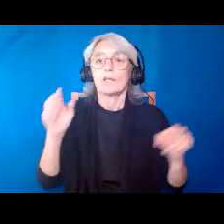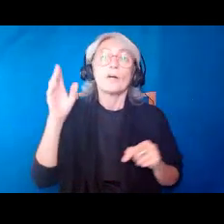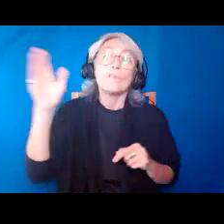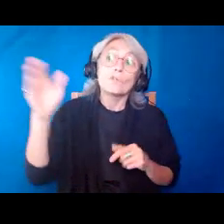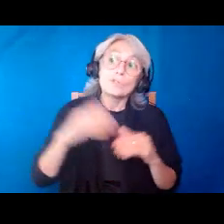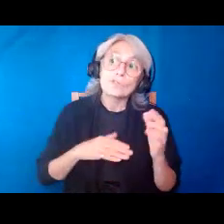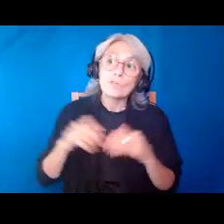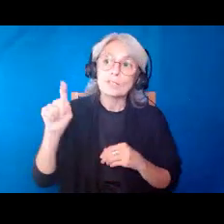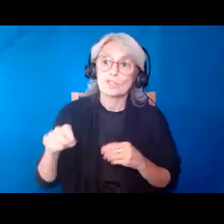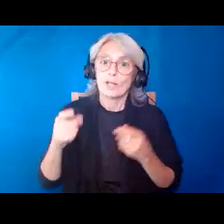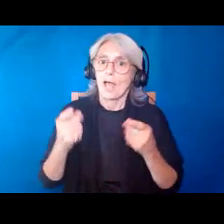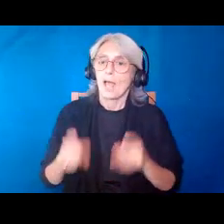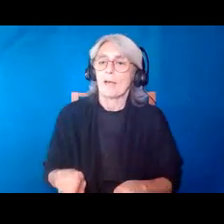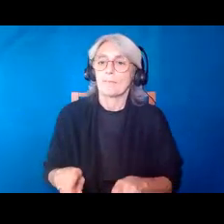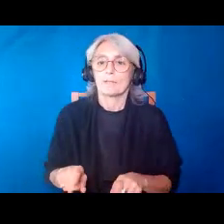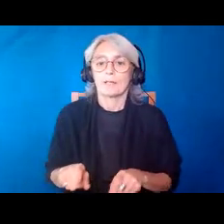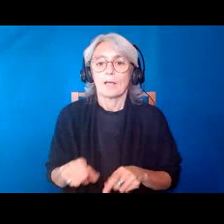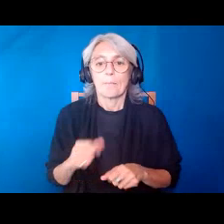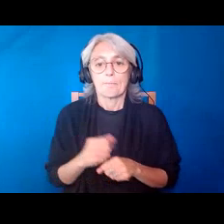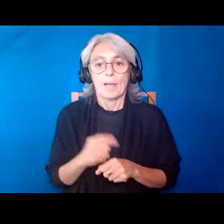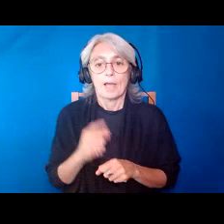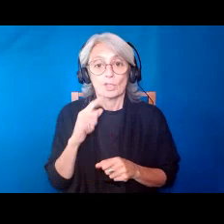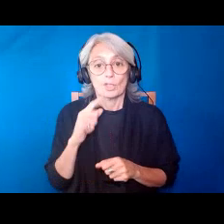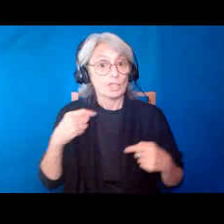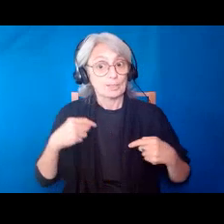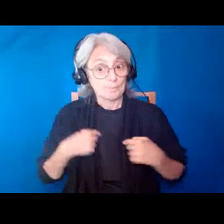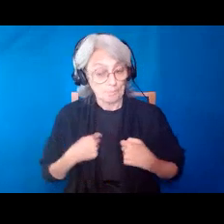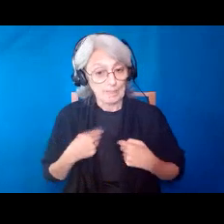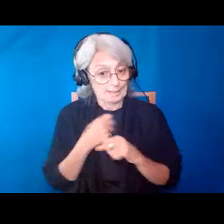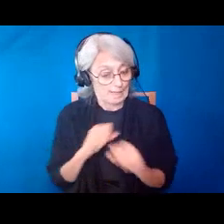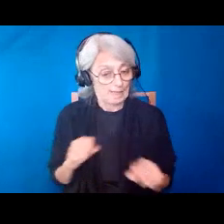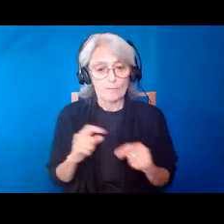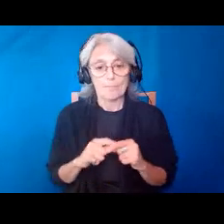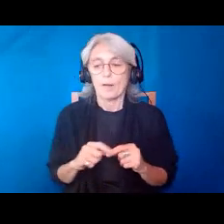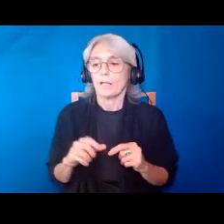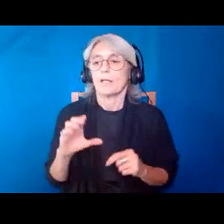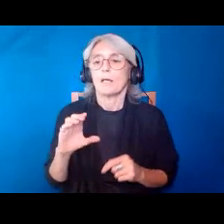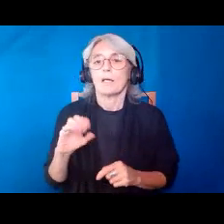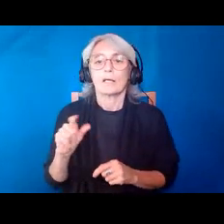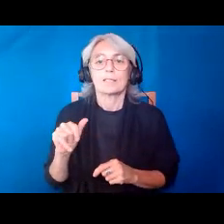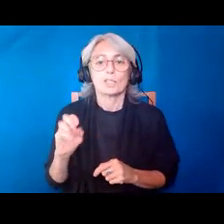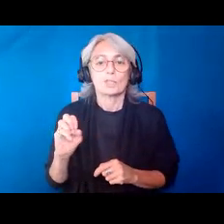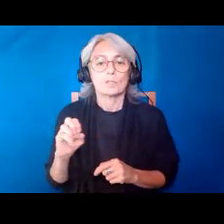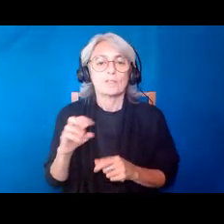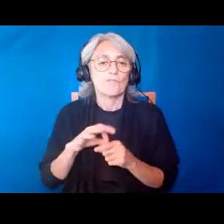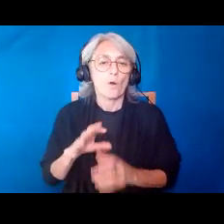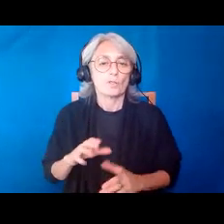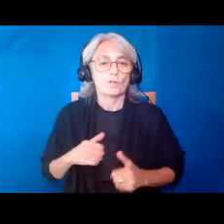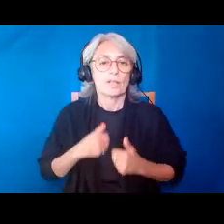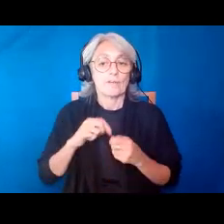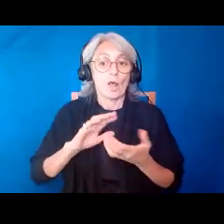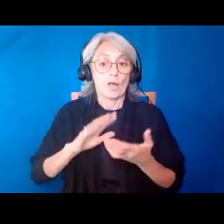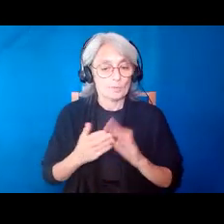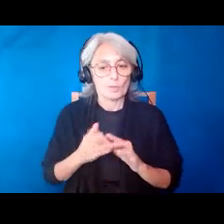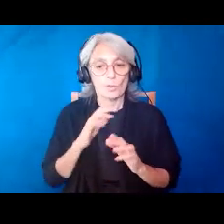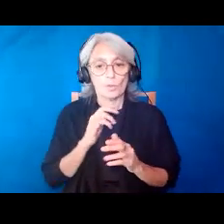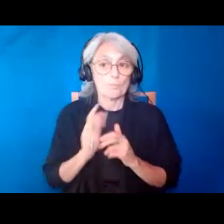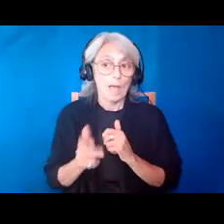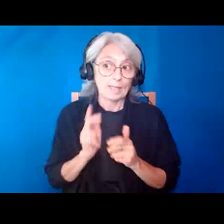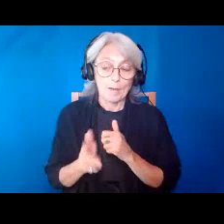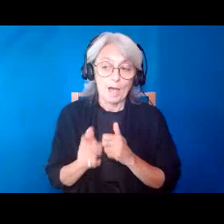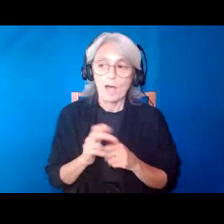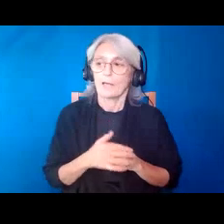to ensure that not only am I safe, but that constituents that live in our community and those that are passing by also